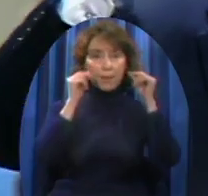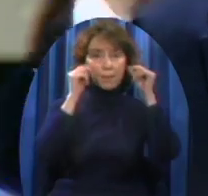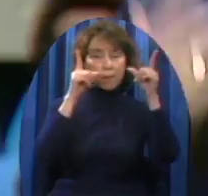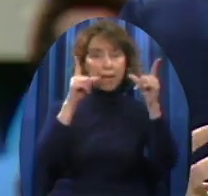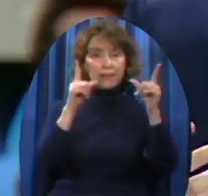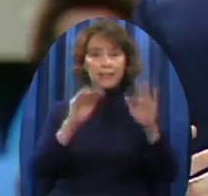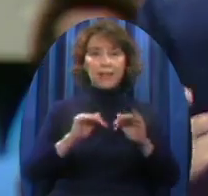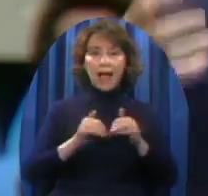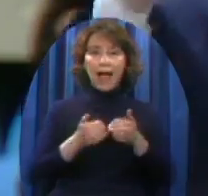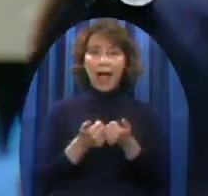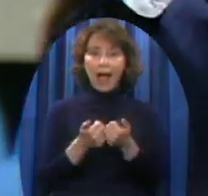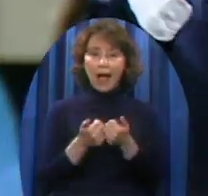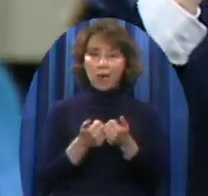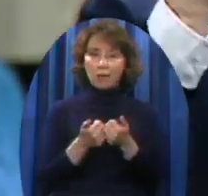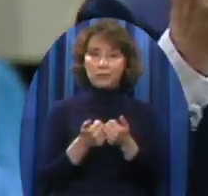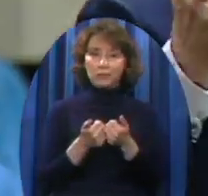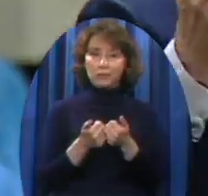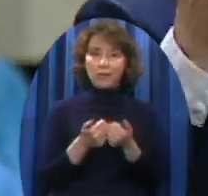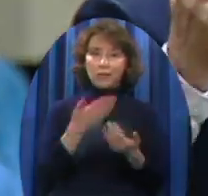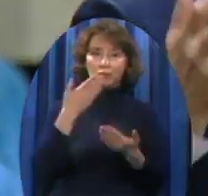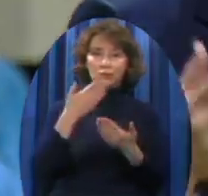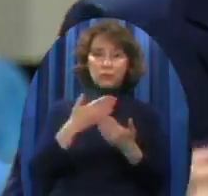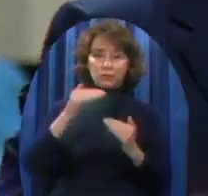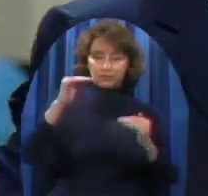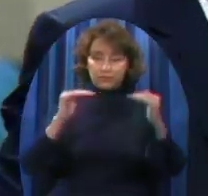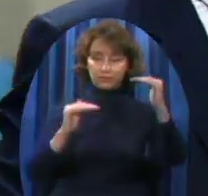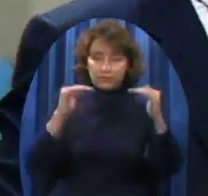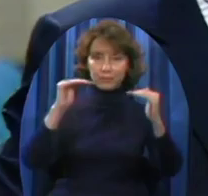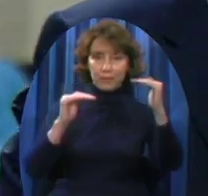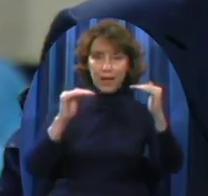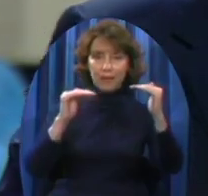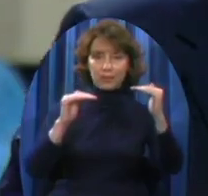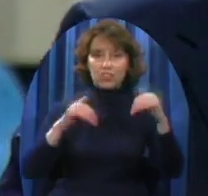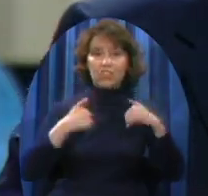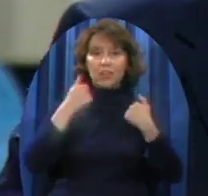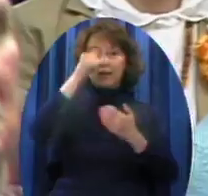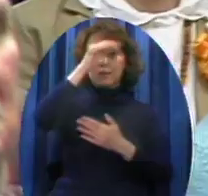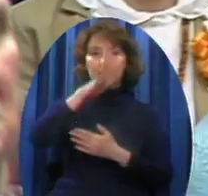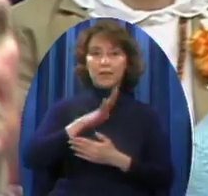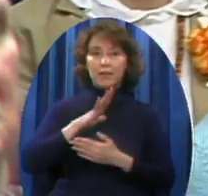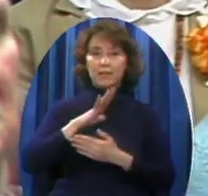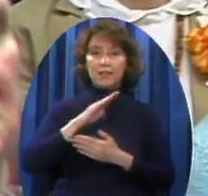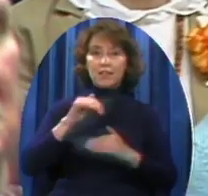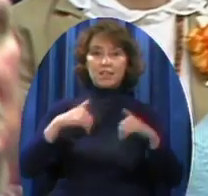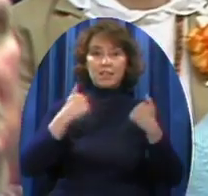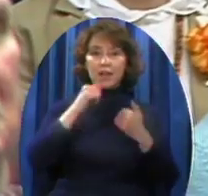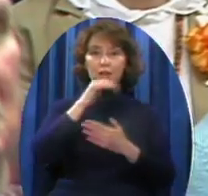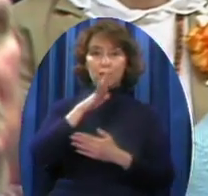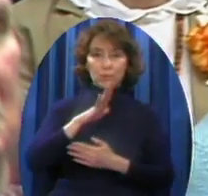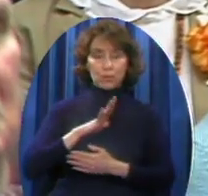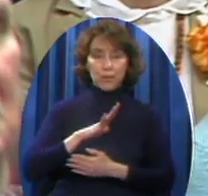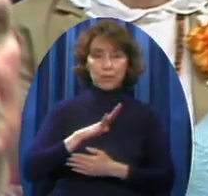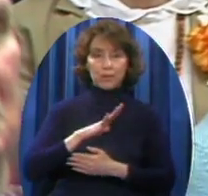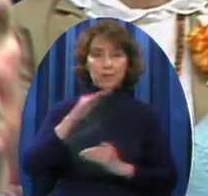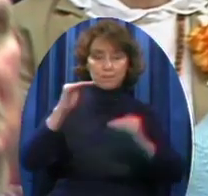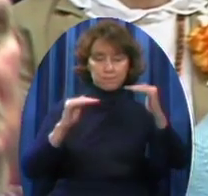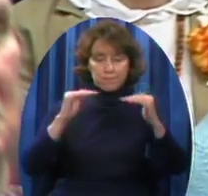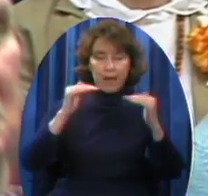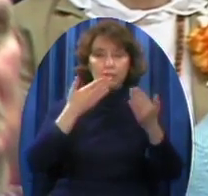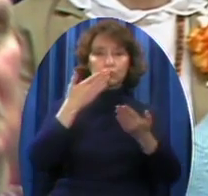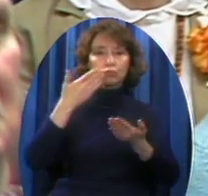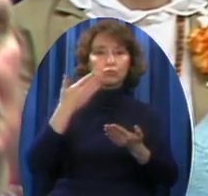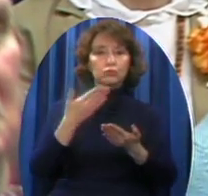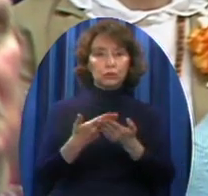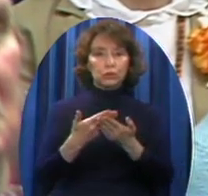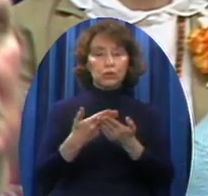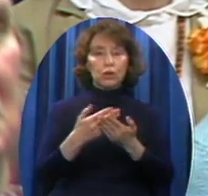how adjusted young men and young ladies are who've been through Christian schools. They are ready for it academically and ready